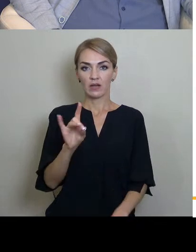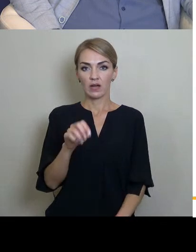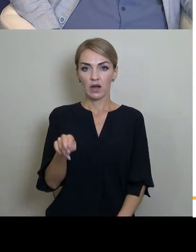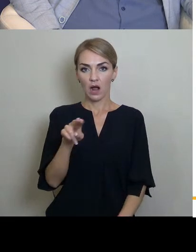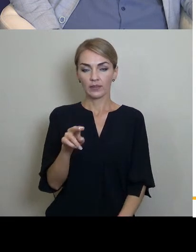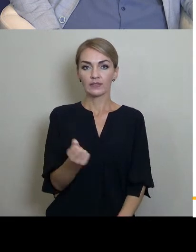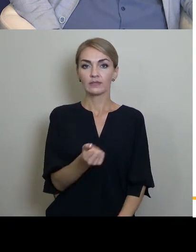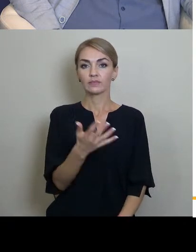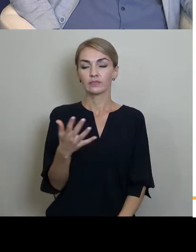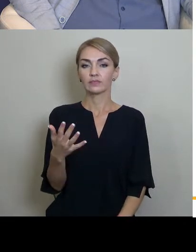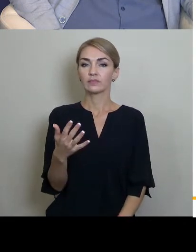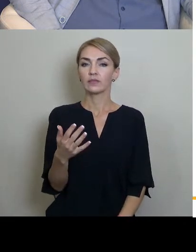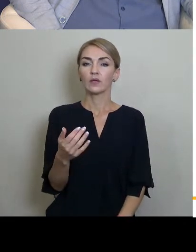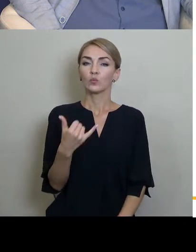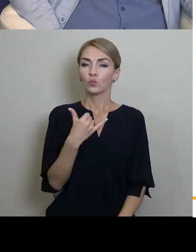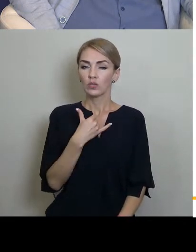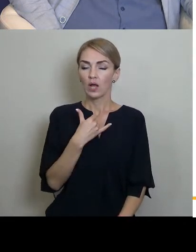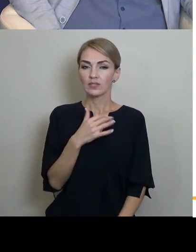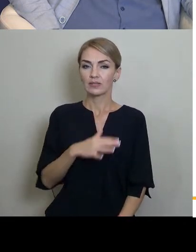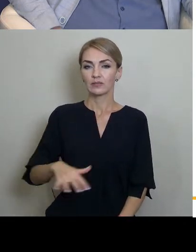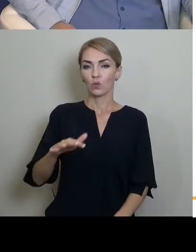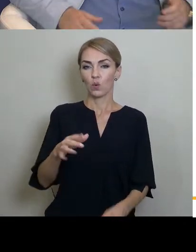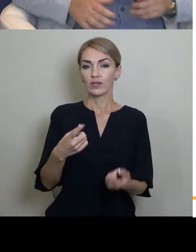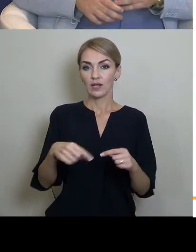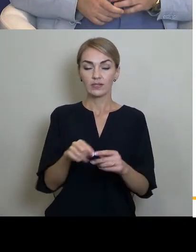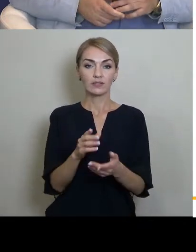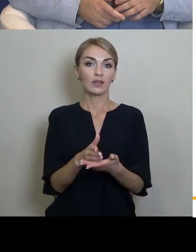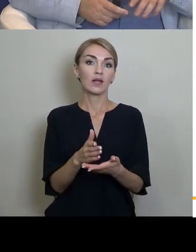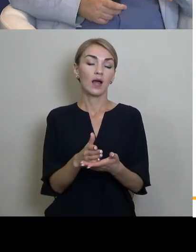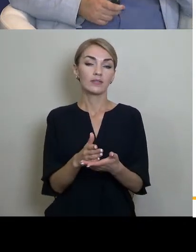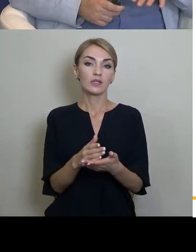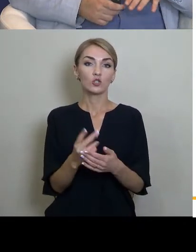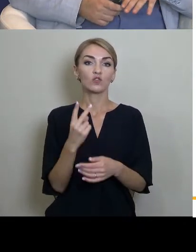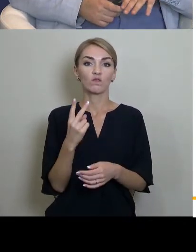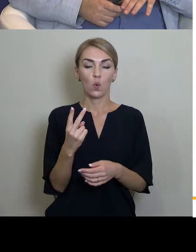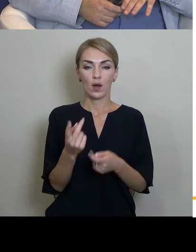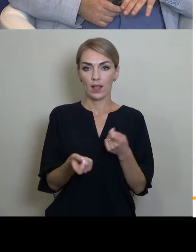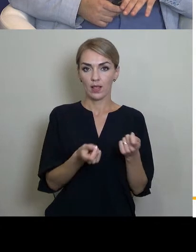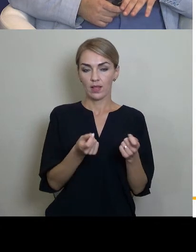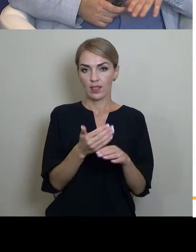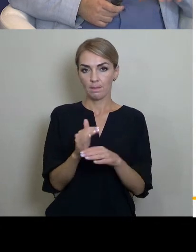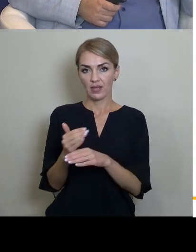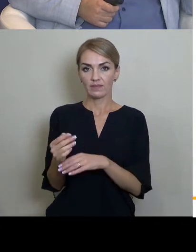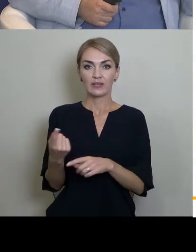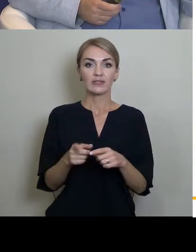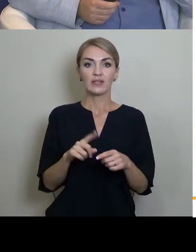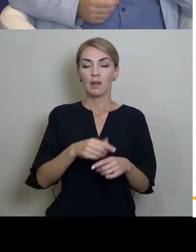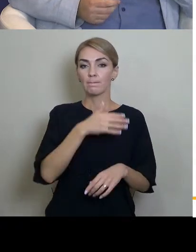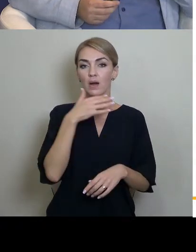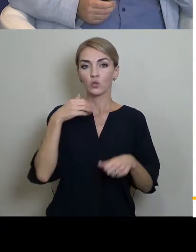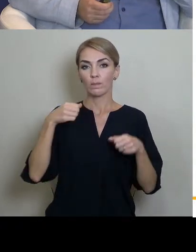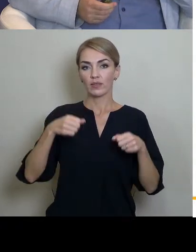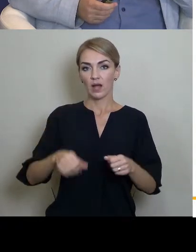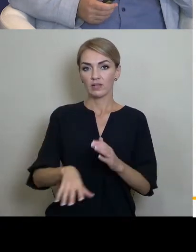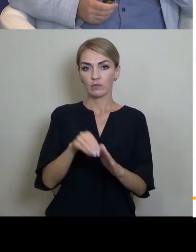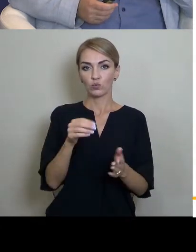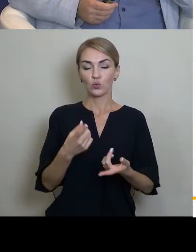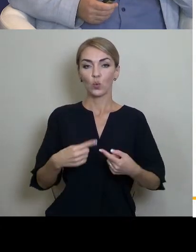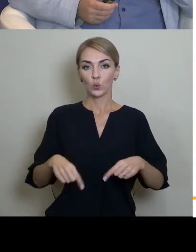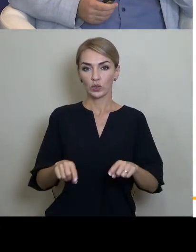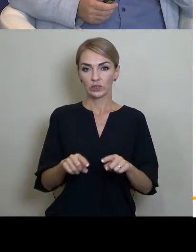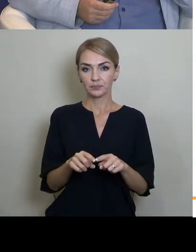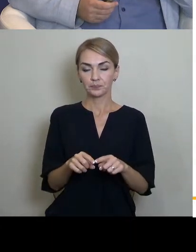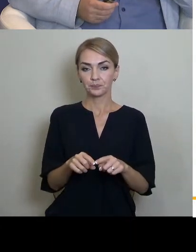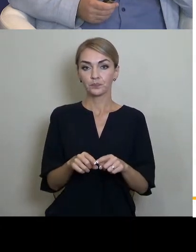local elections with the number of voters until 10, then there are 2 important elements here. That's